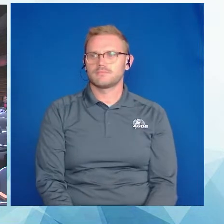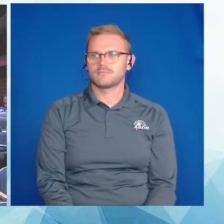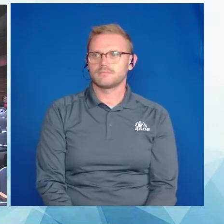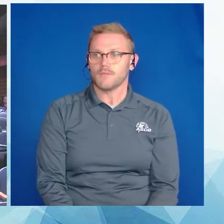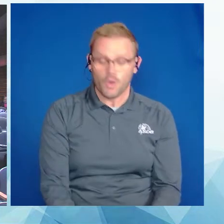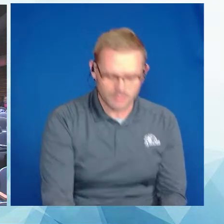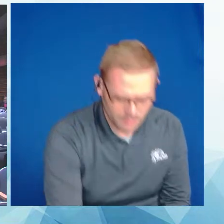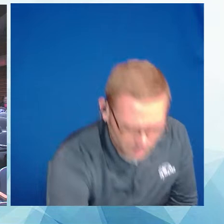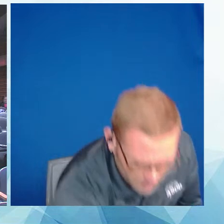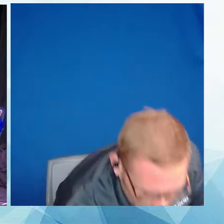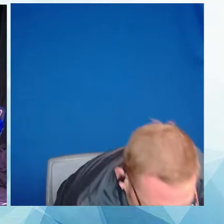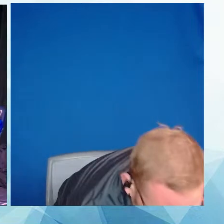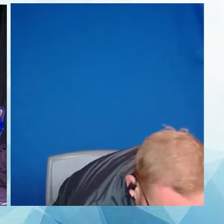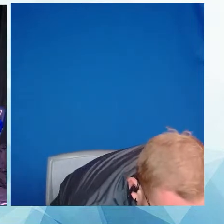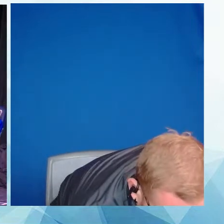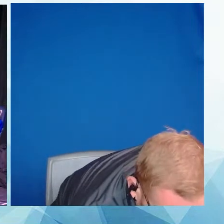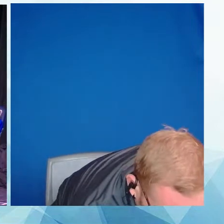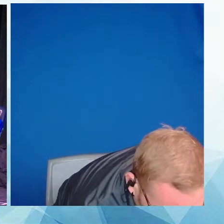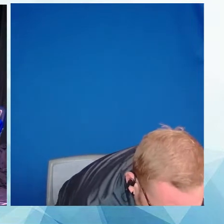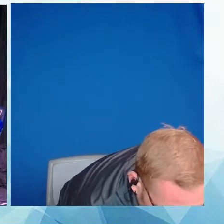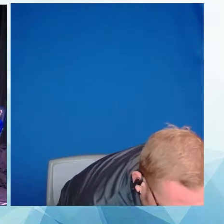Thank you.